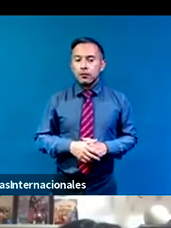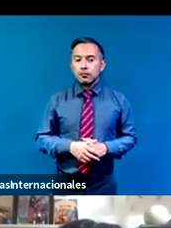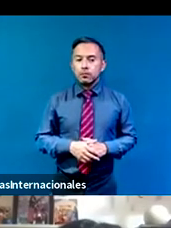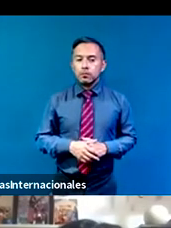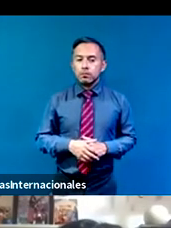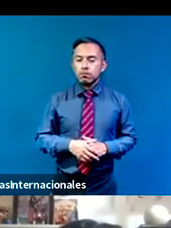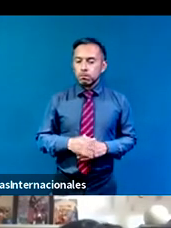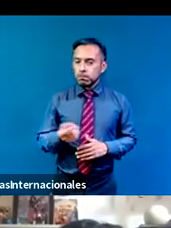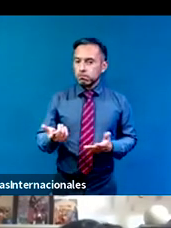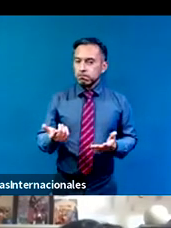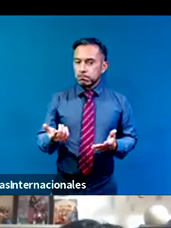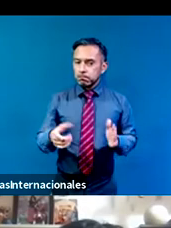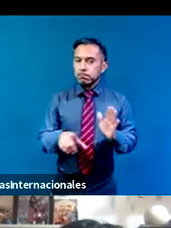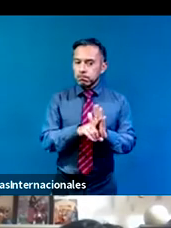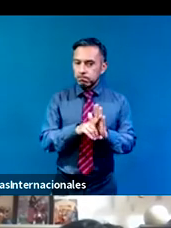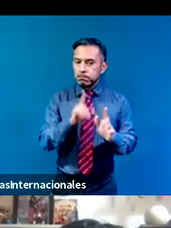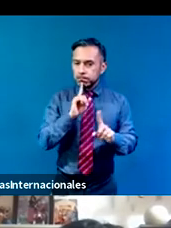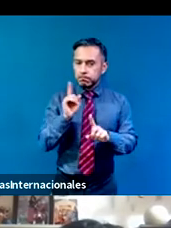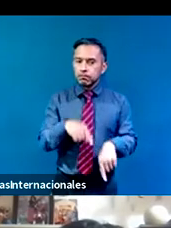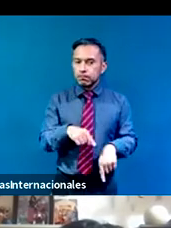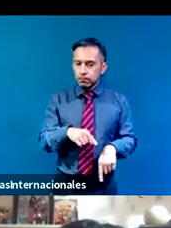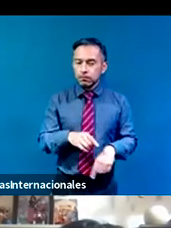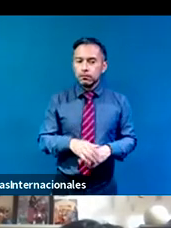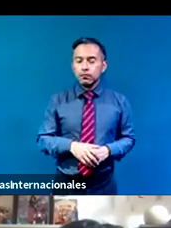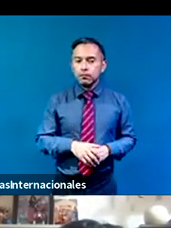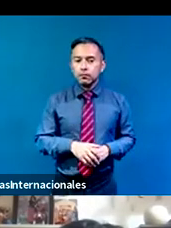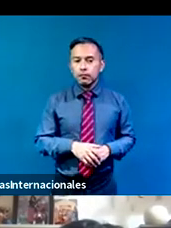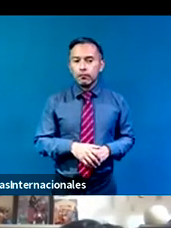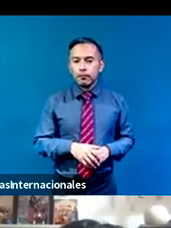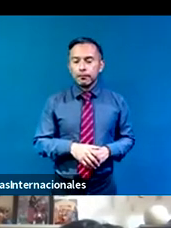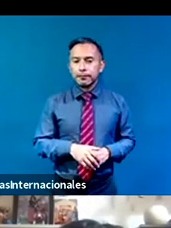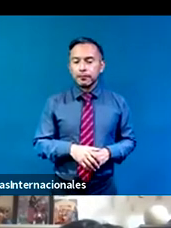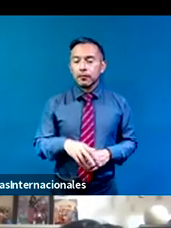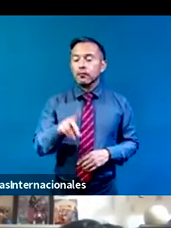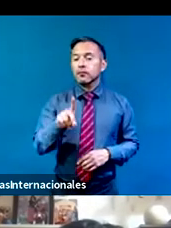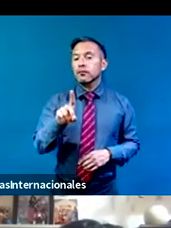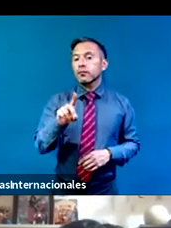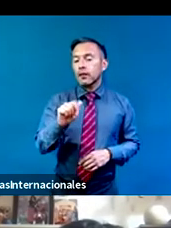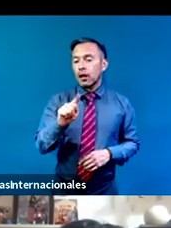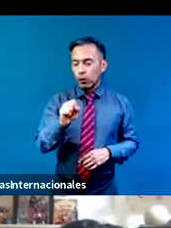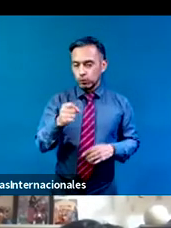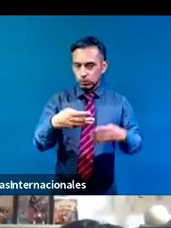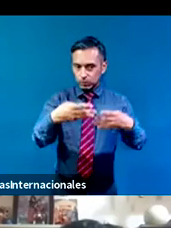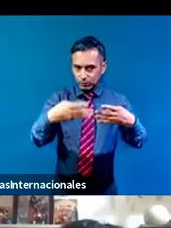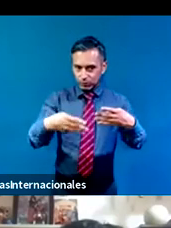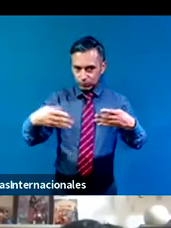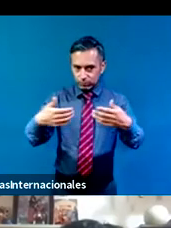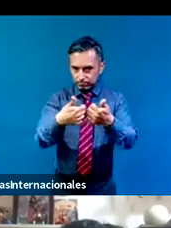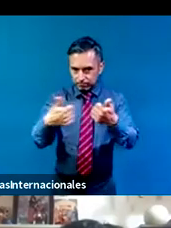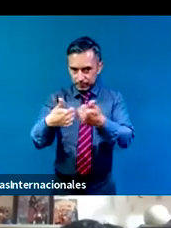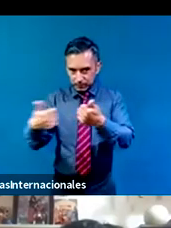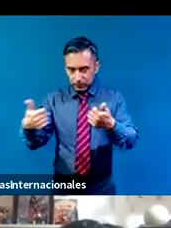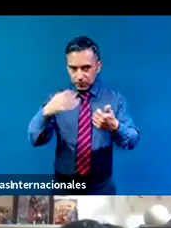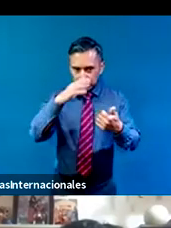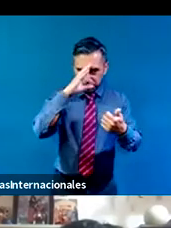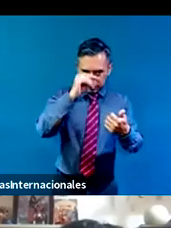usage of sex disaggregated data to help women move from informal to formal sectors, to help women have increased access to